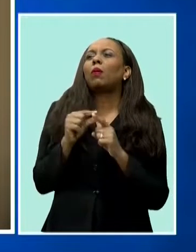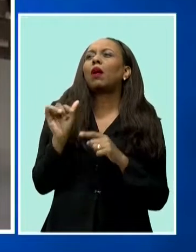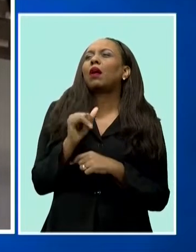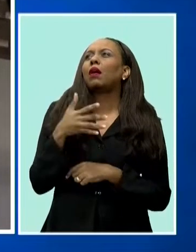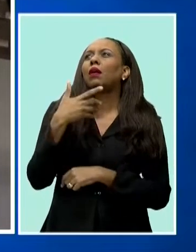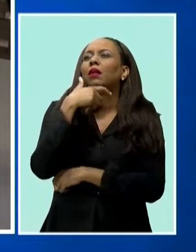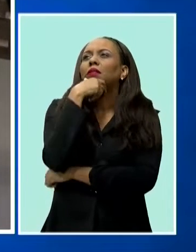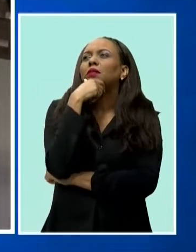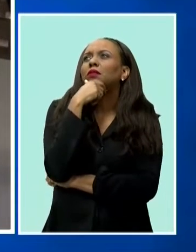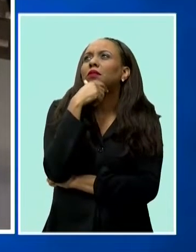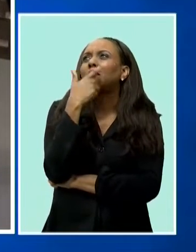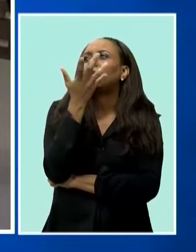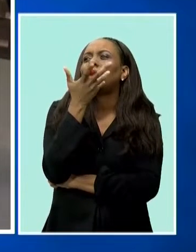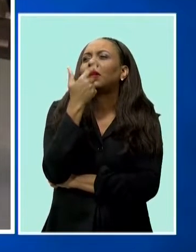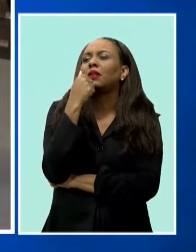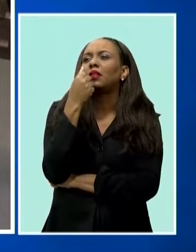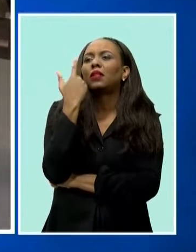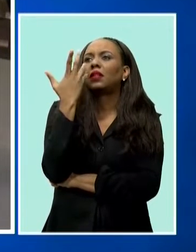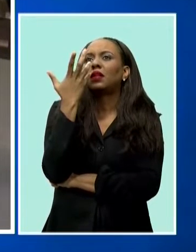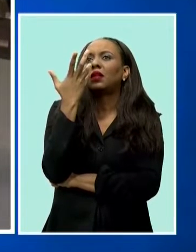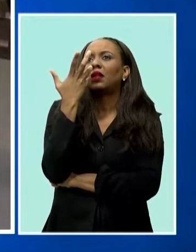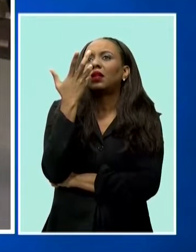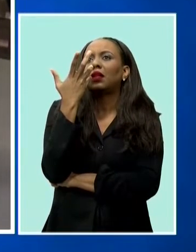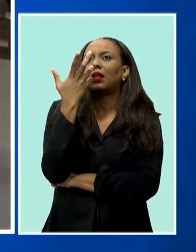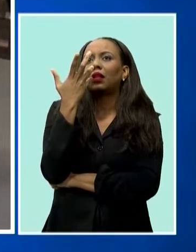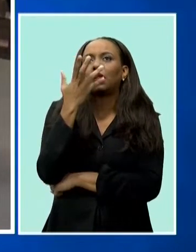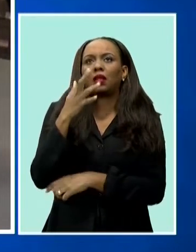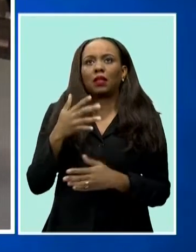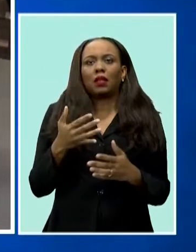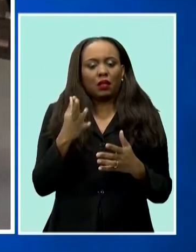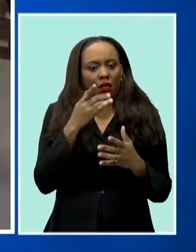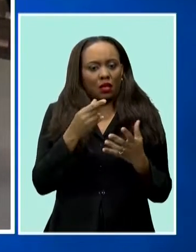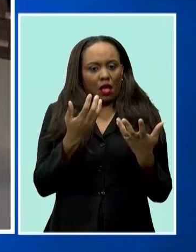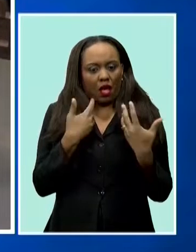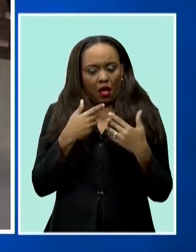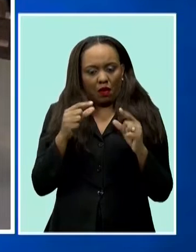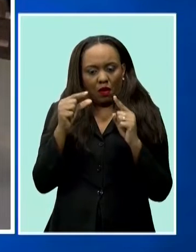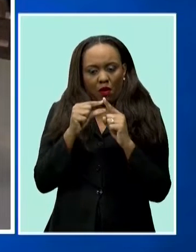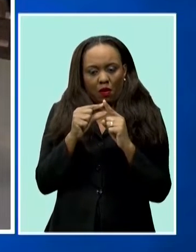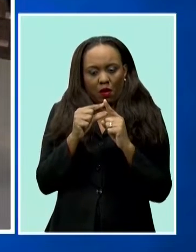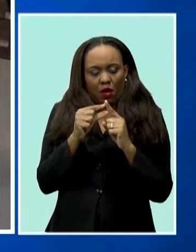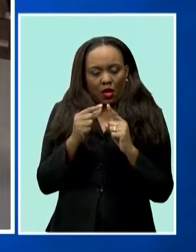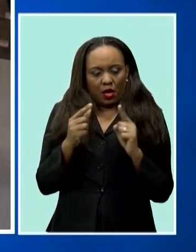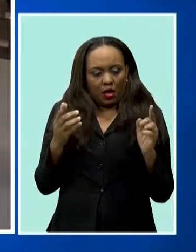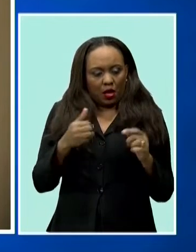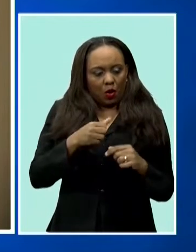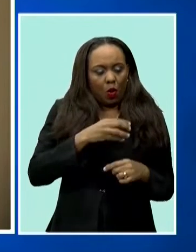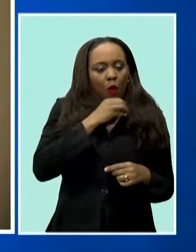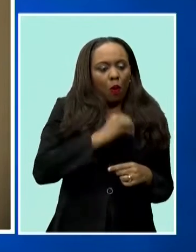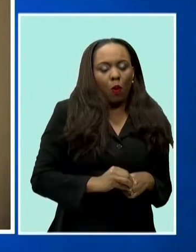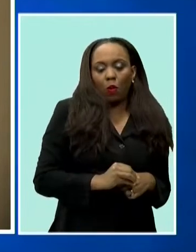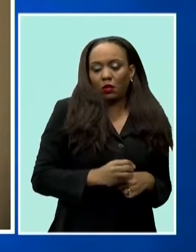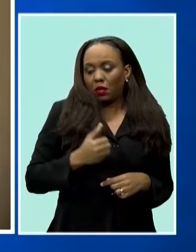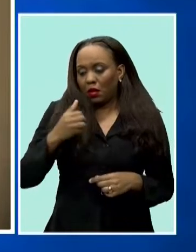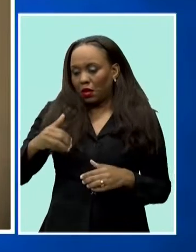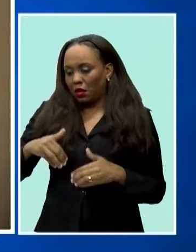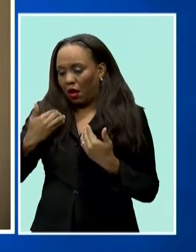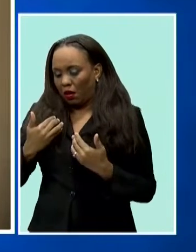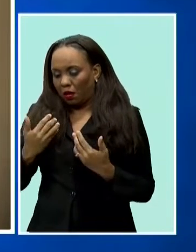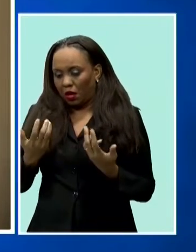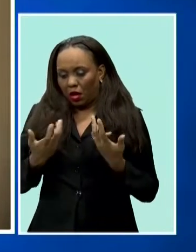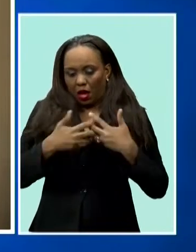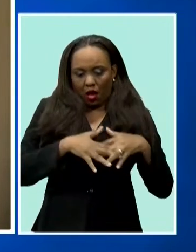again? Yes. Intergenerational. But not only just that, it's transactional also.